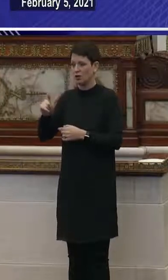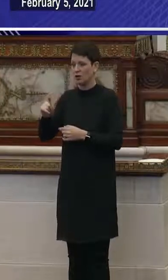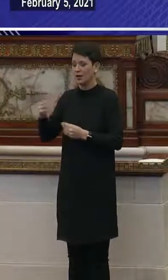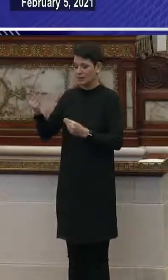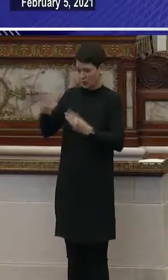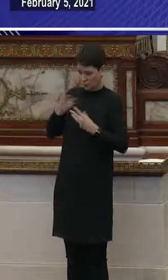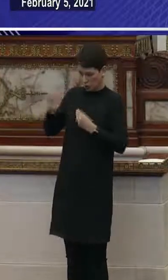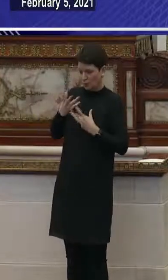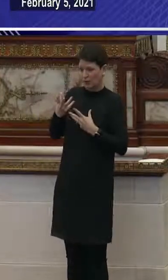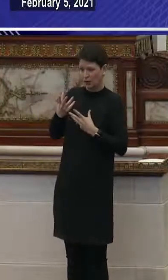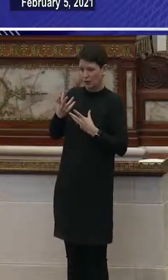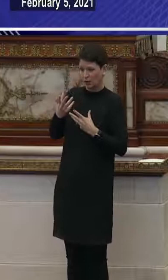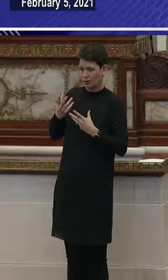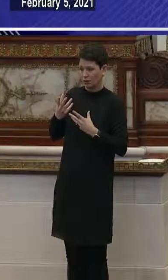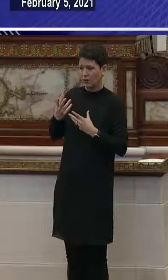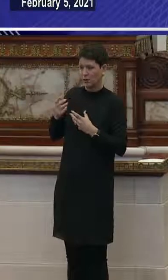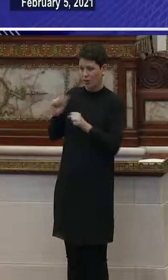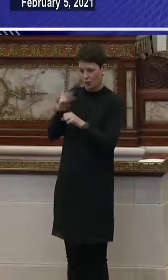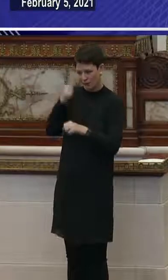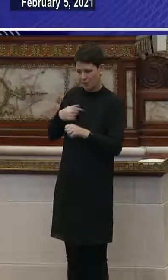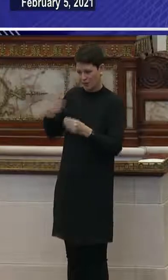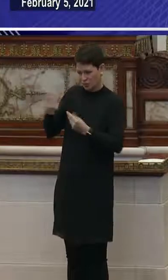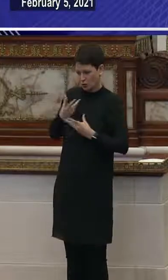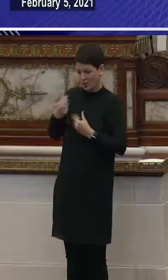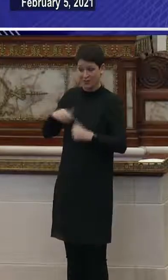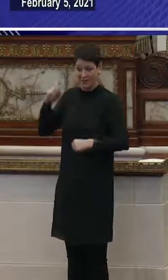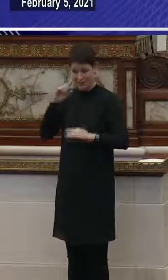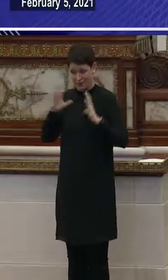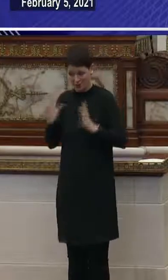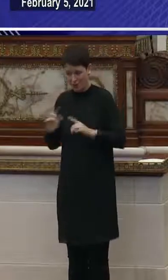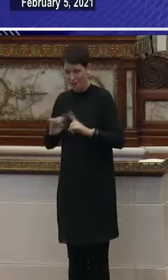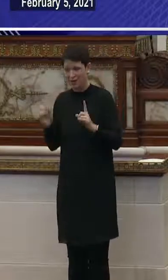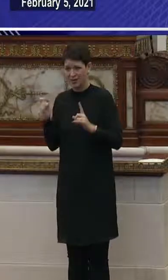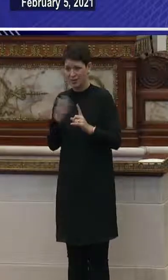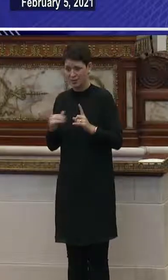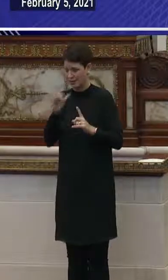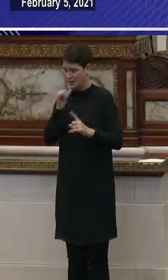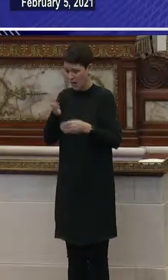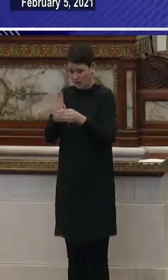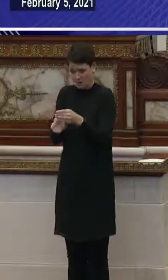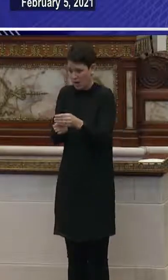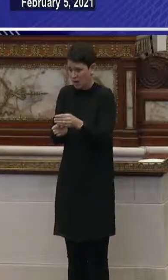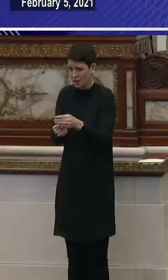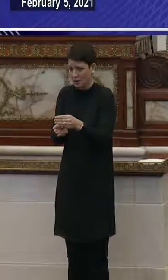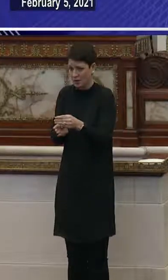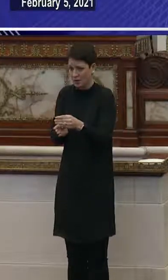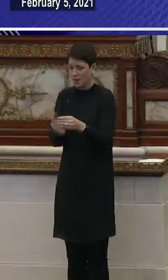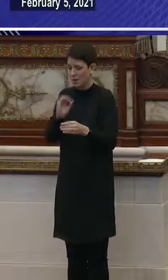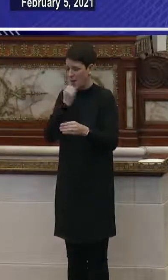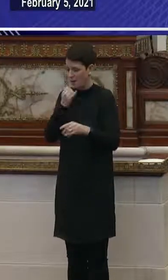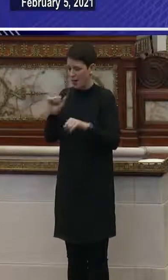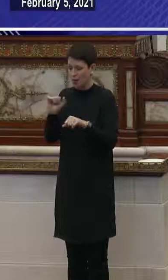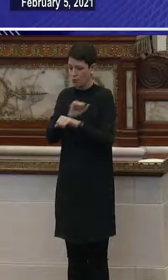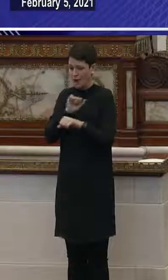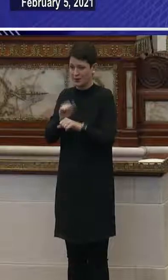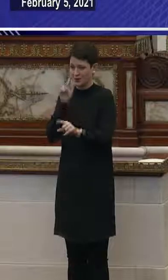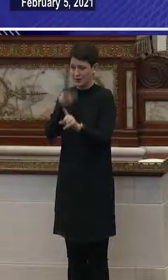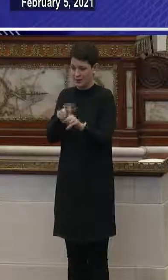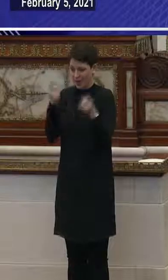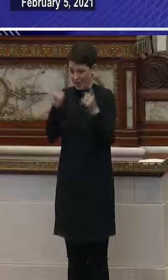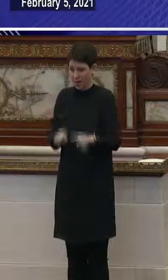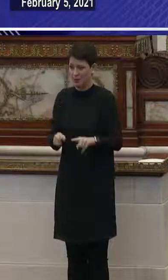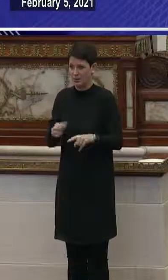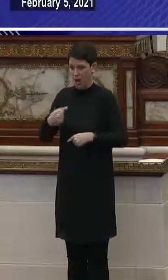me. And everything sounds fine. But if something is not done, if malpractice is committed,